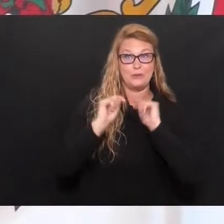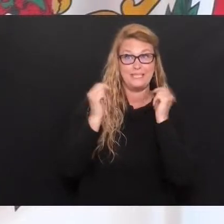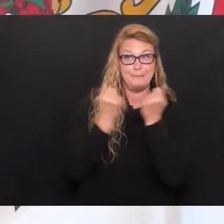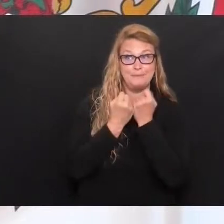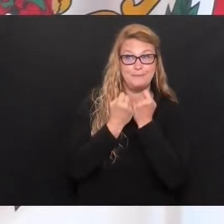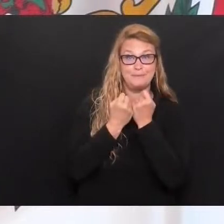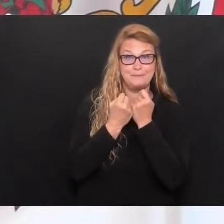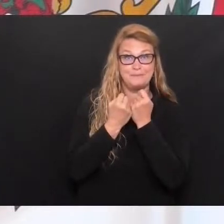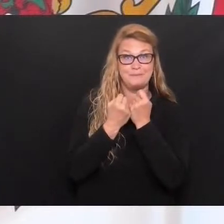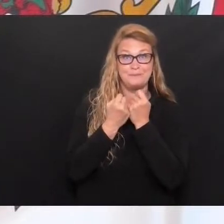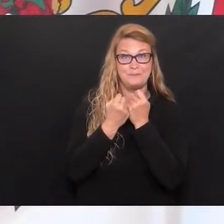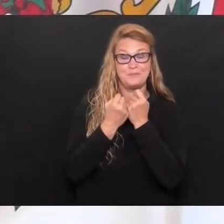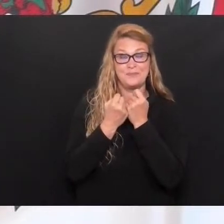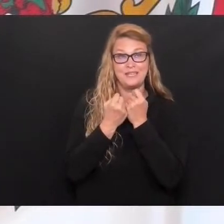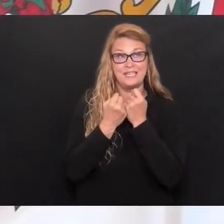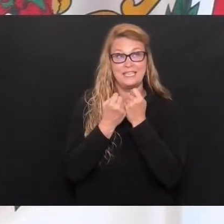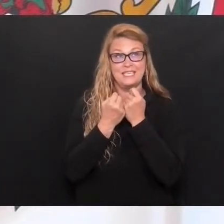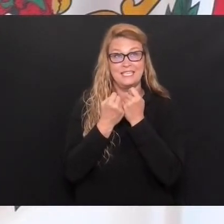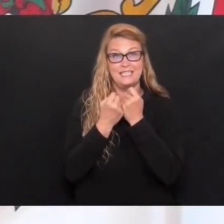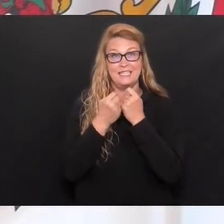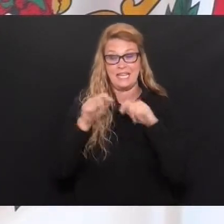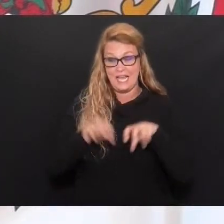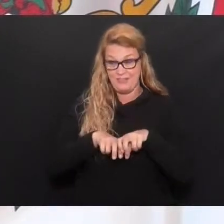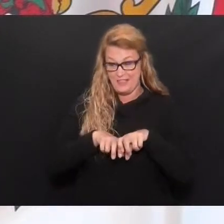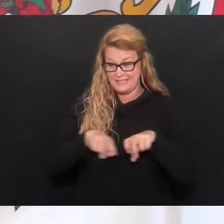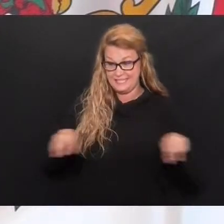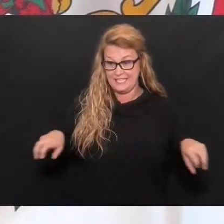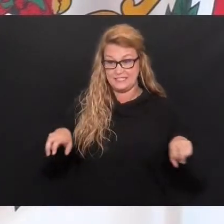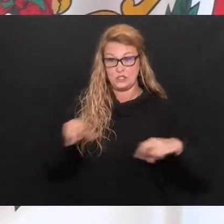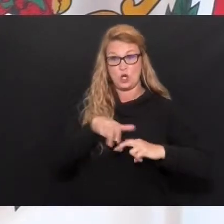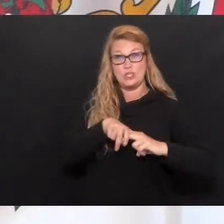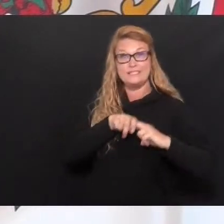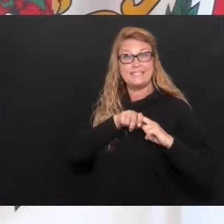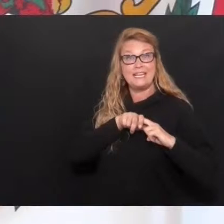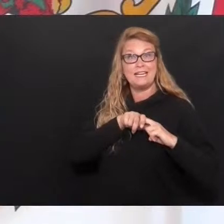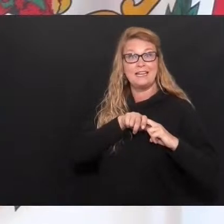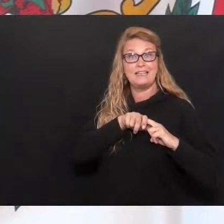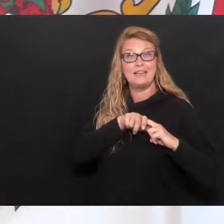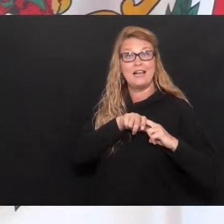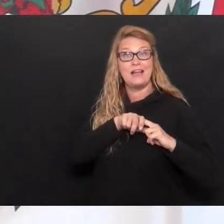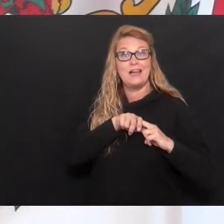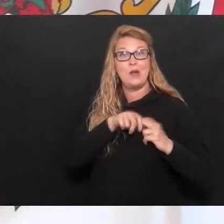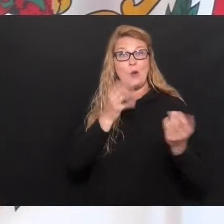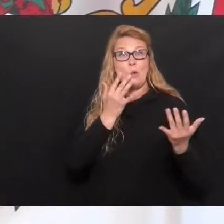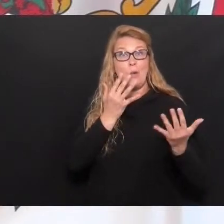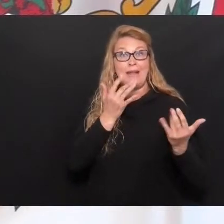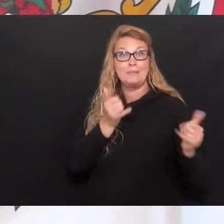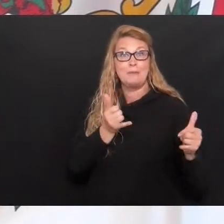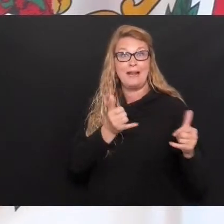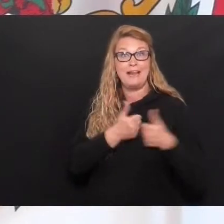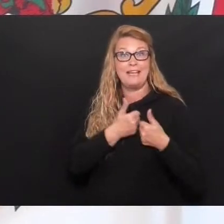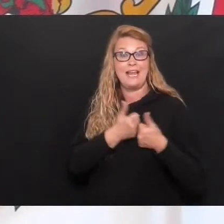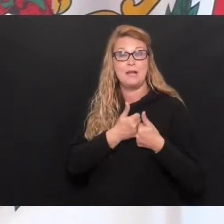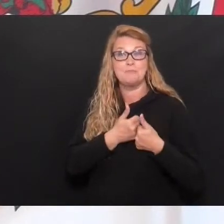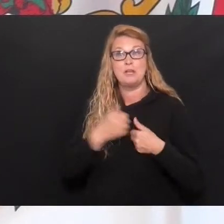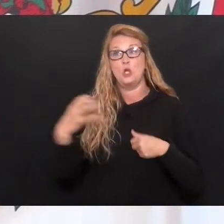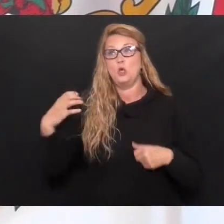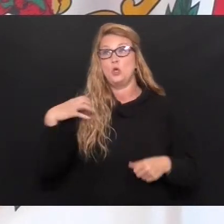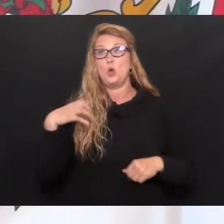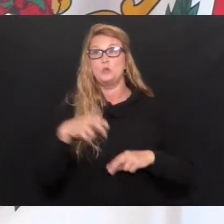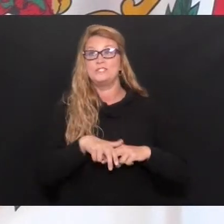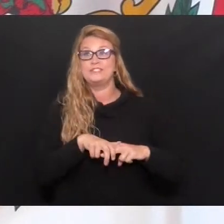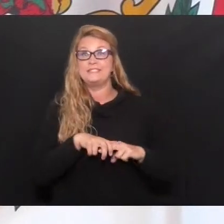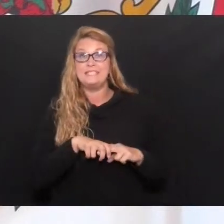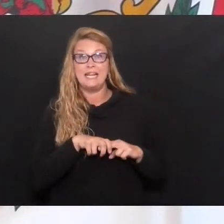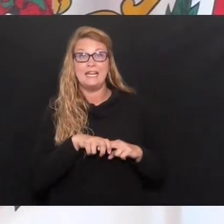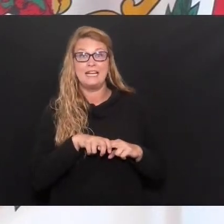and the kids that are sitting on the bench, or the coach, that is sitting on the bench,